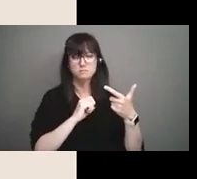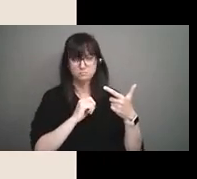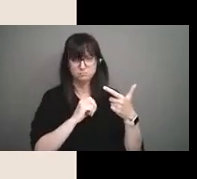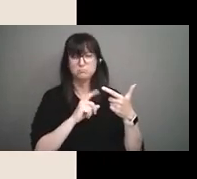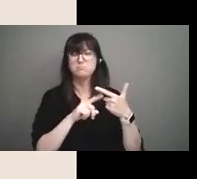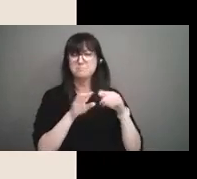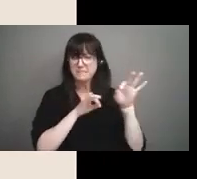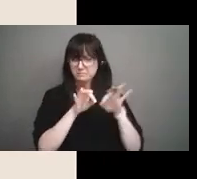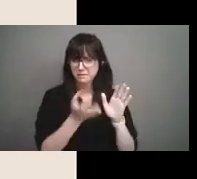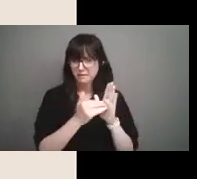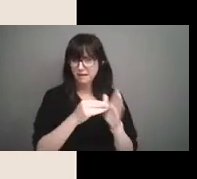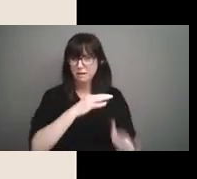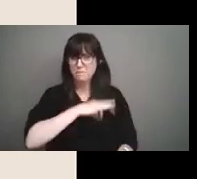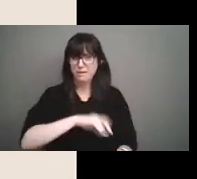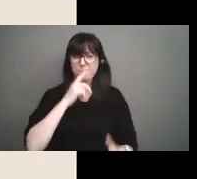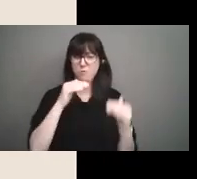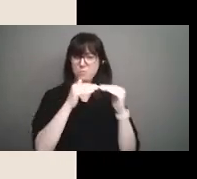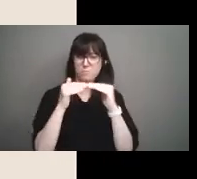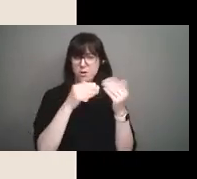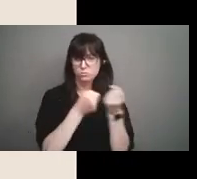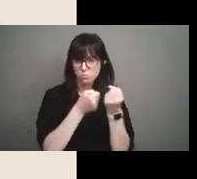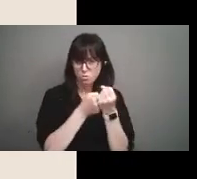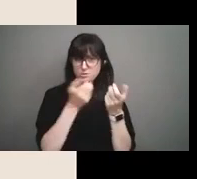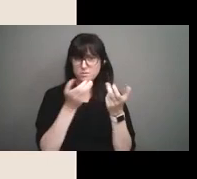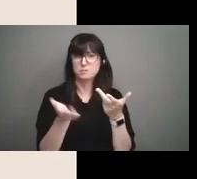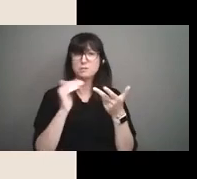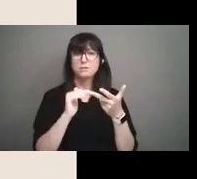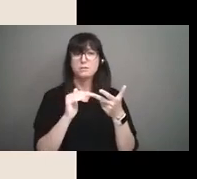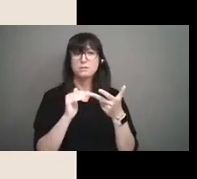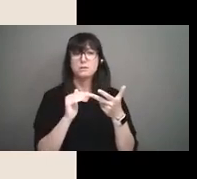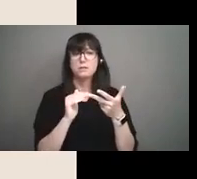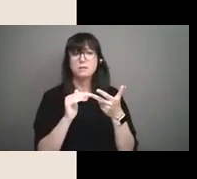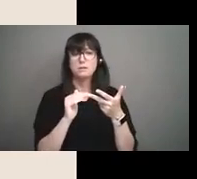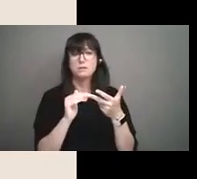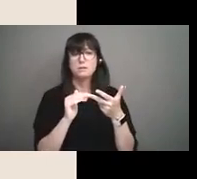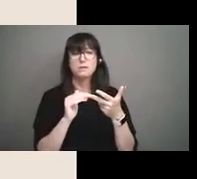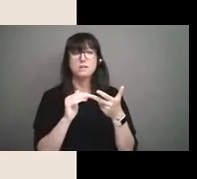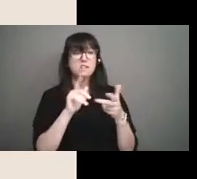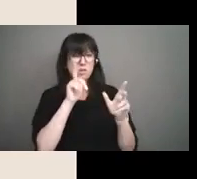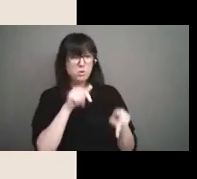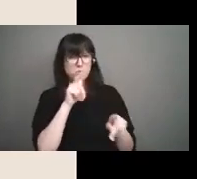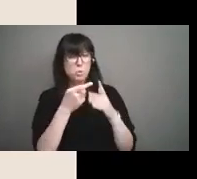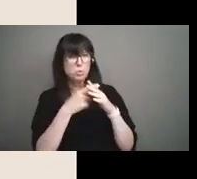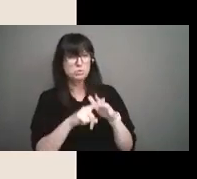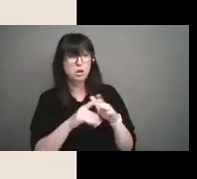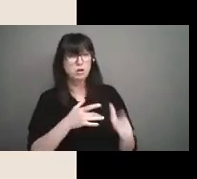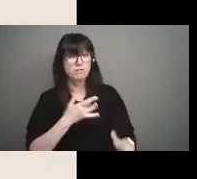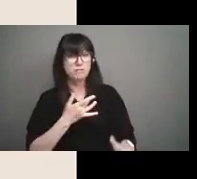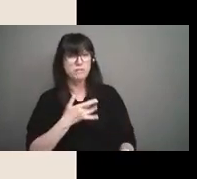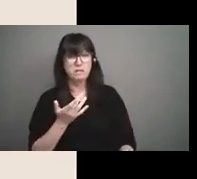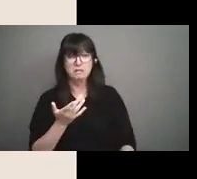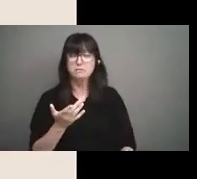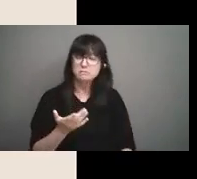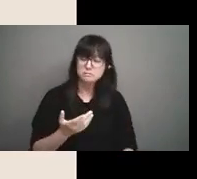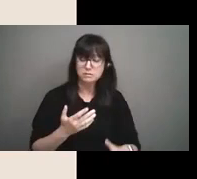about that benefit for peer support. And then one of our participants said, the person who might start coming to the point of feeling nobody cares